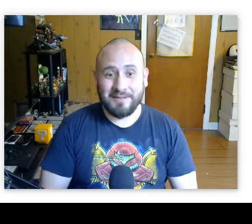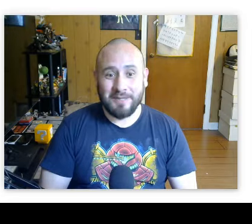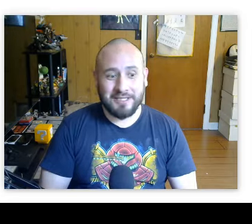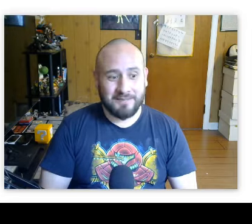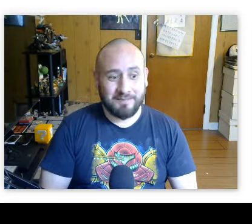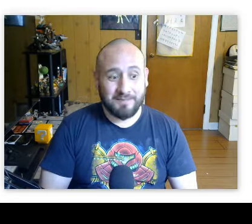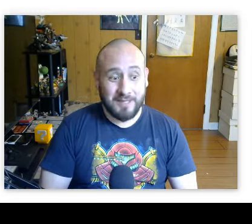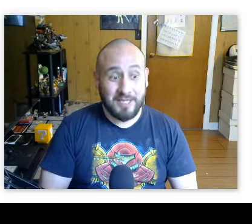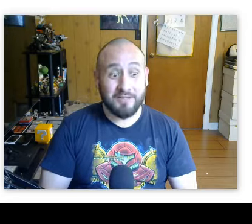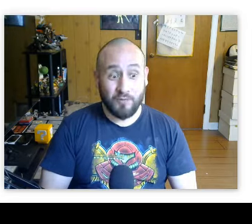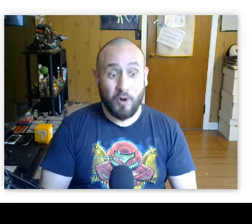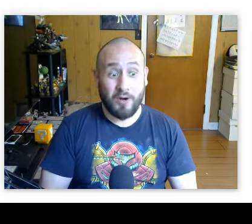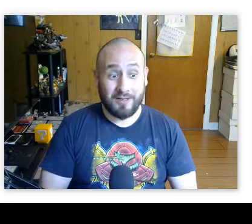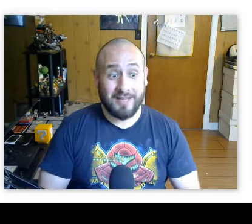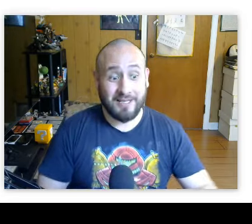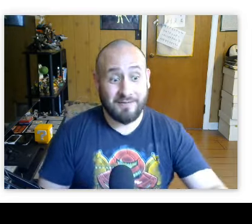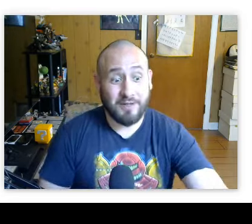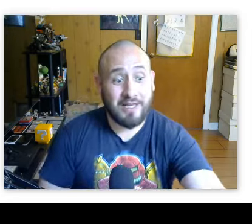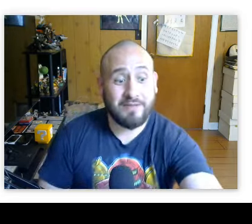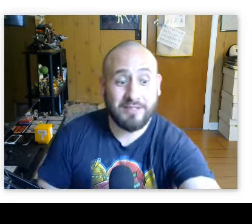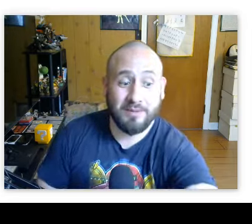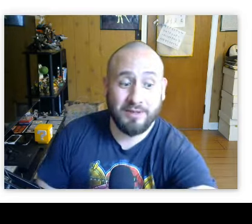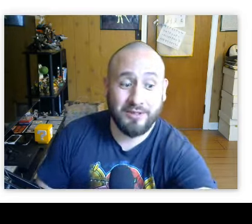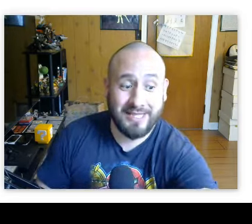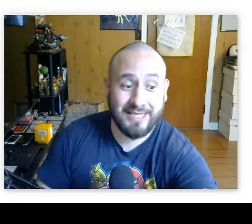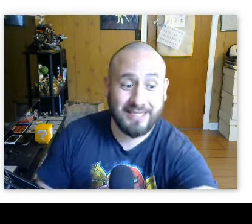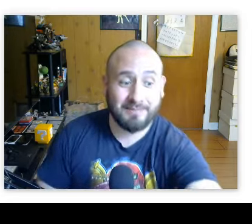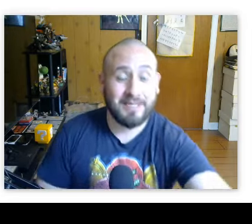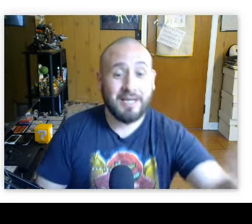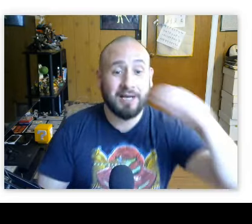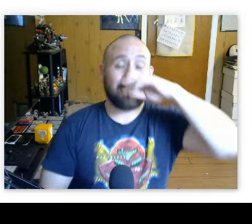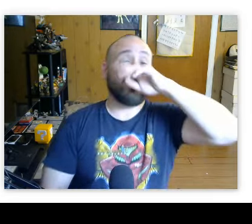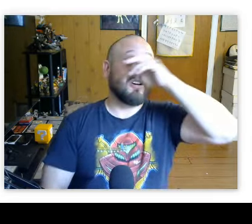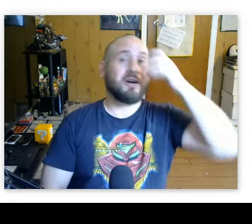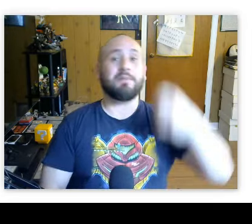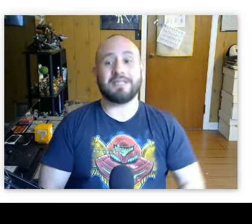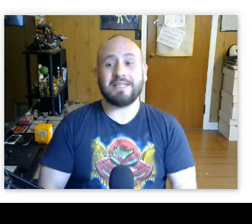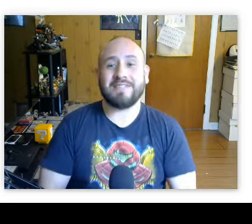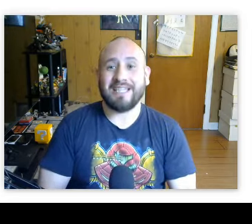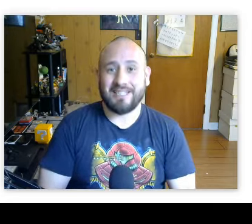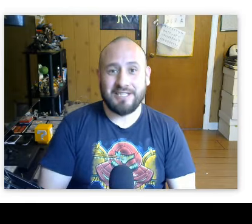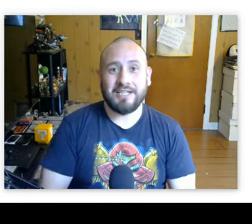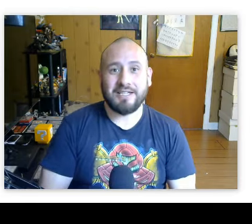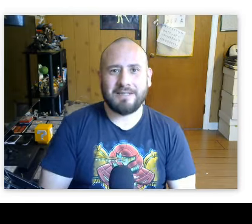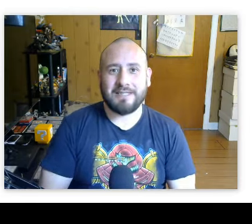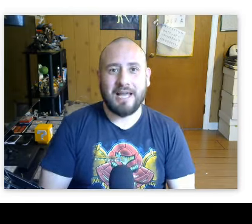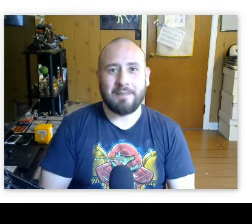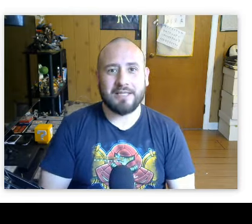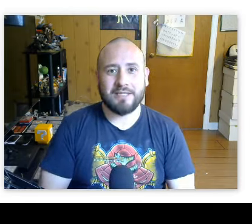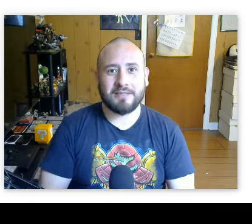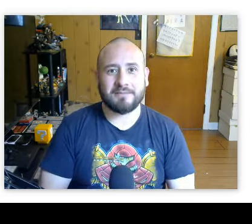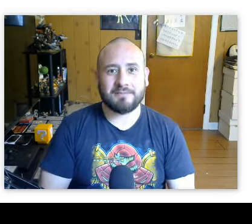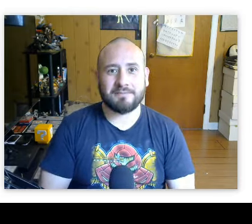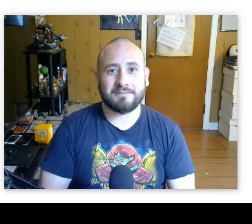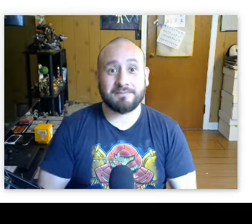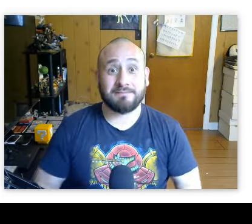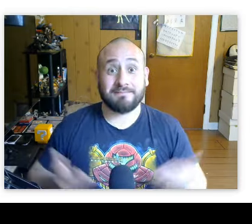in which he's wrong. And if y'all have his number, you can text him. Paul believes that lasagna is not